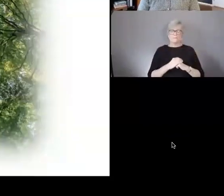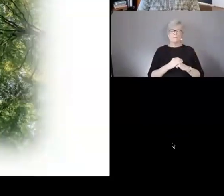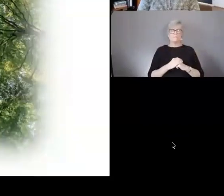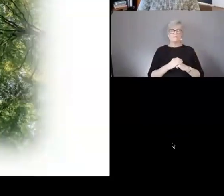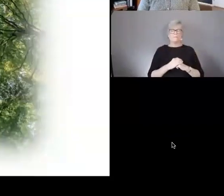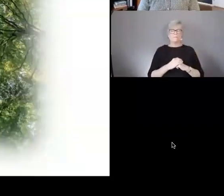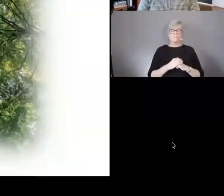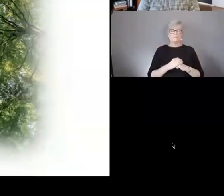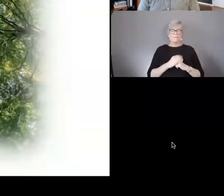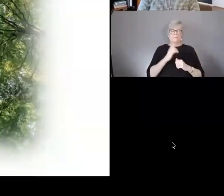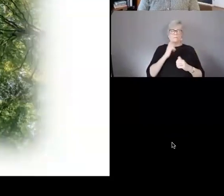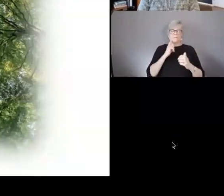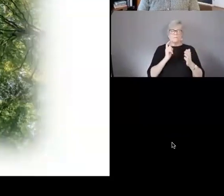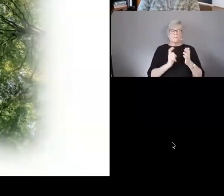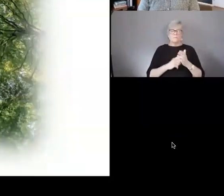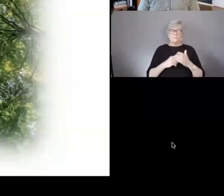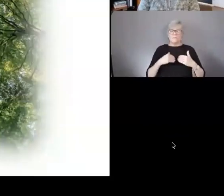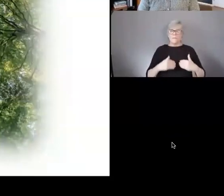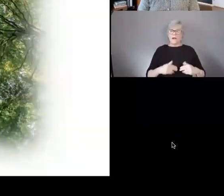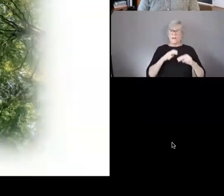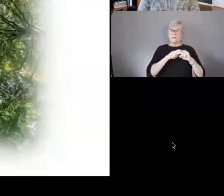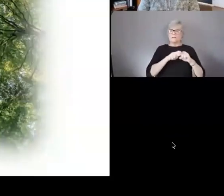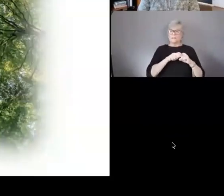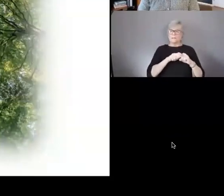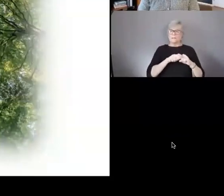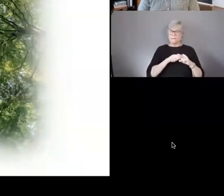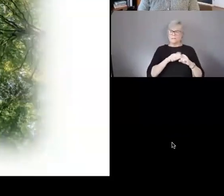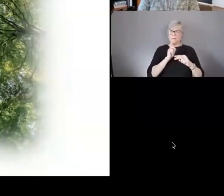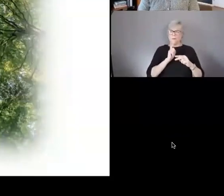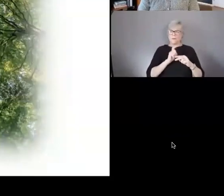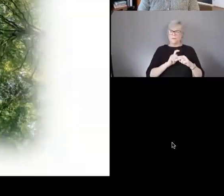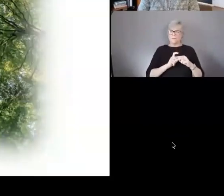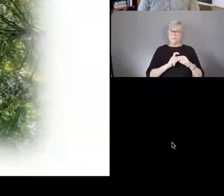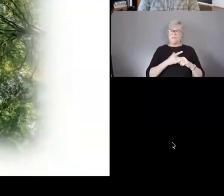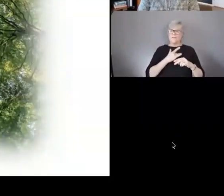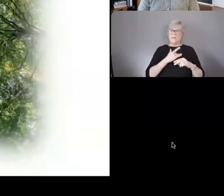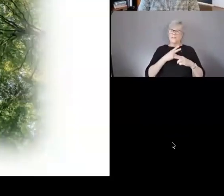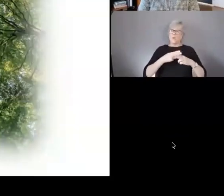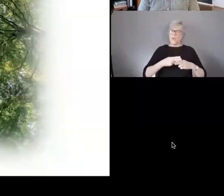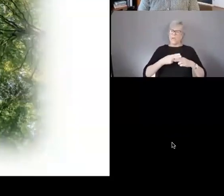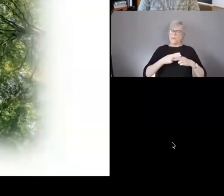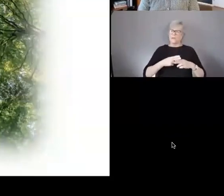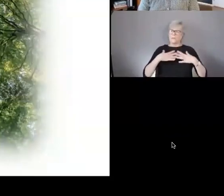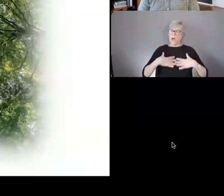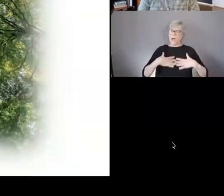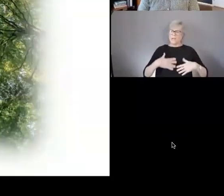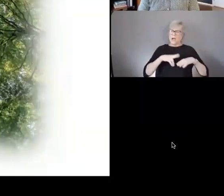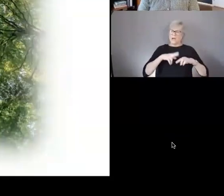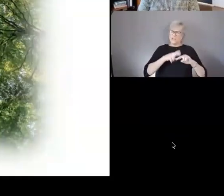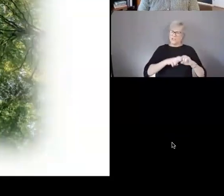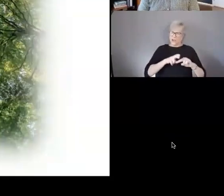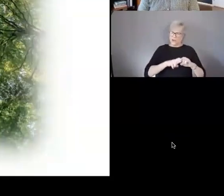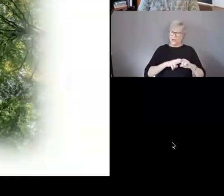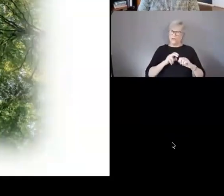You can notice your body seated wherever you're seated. Feeling the weight of your body on your chair, on the